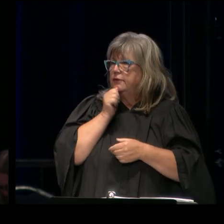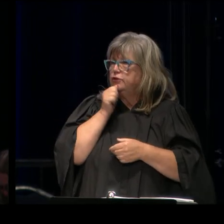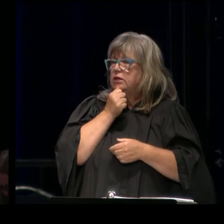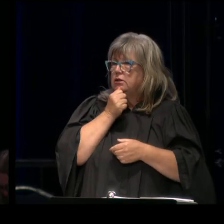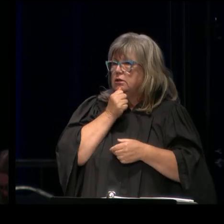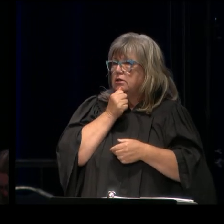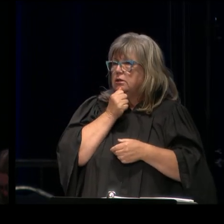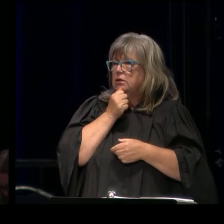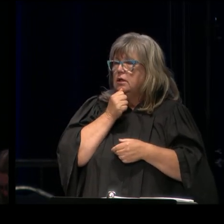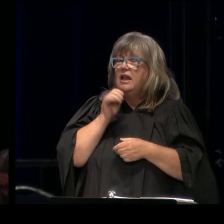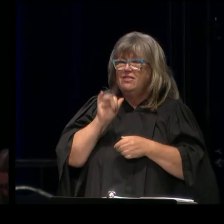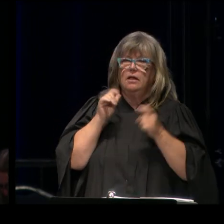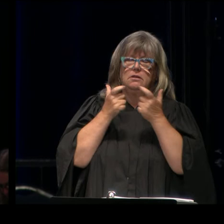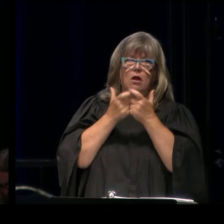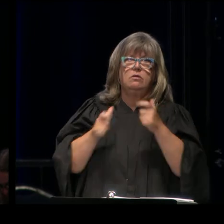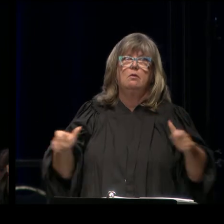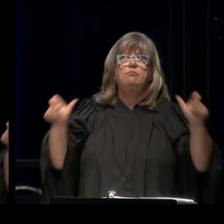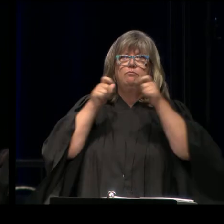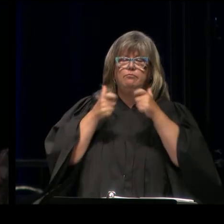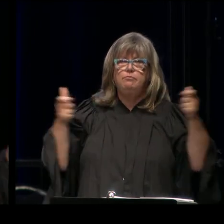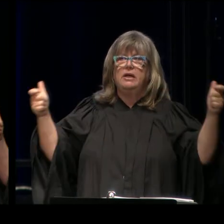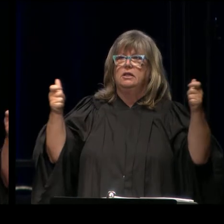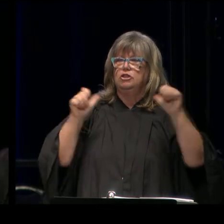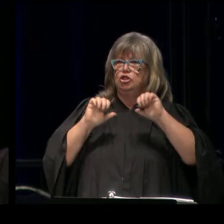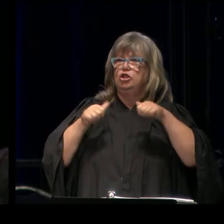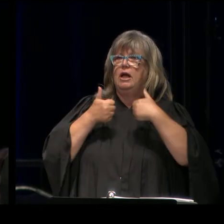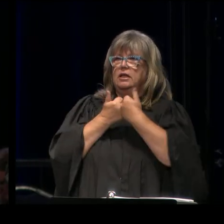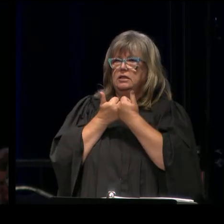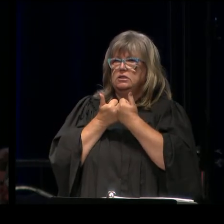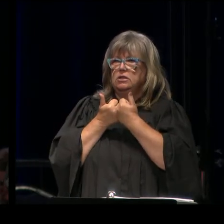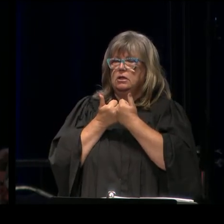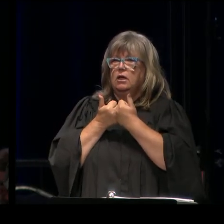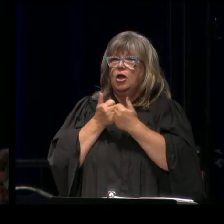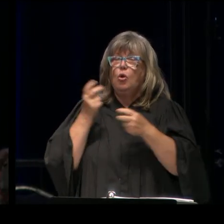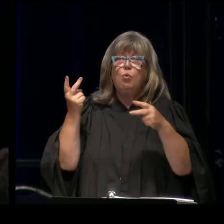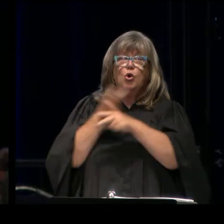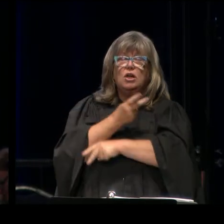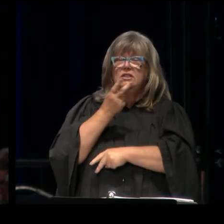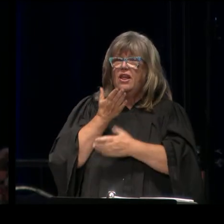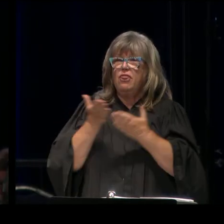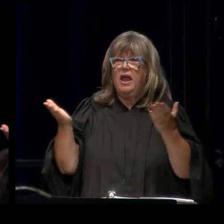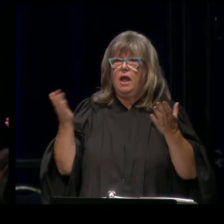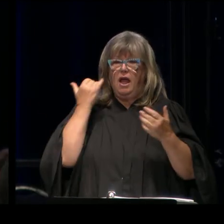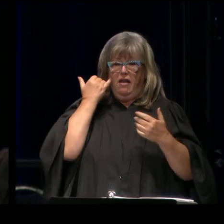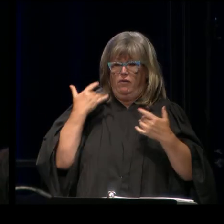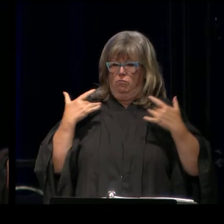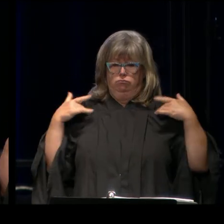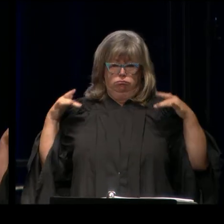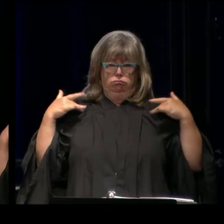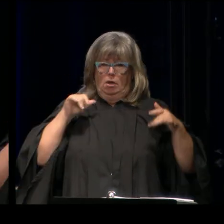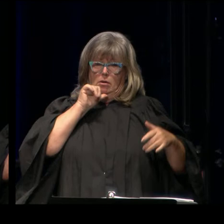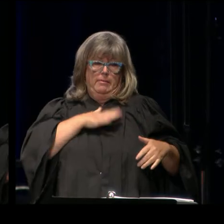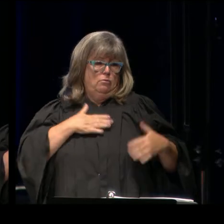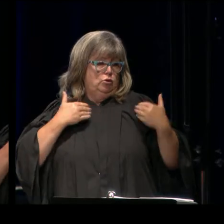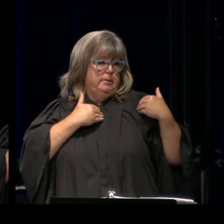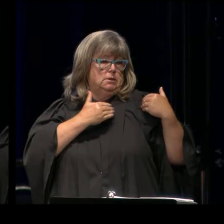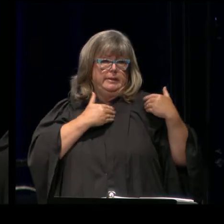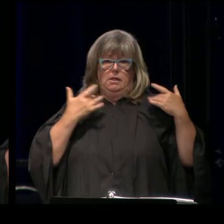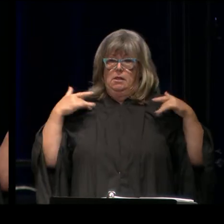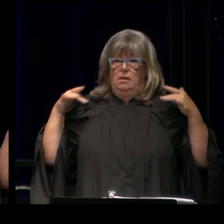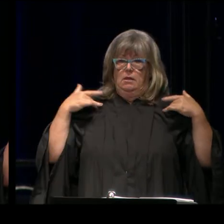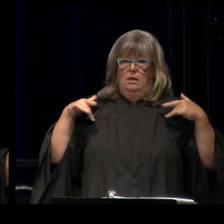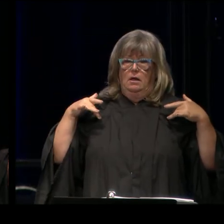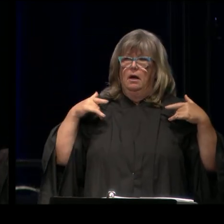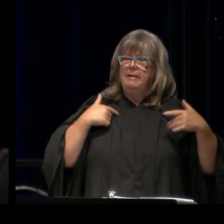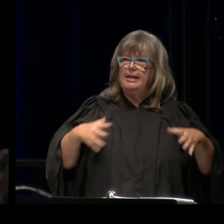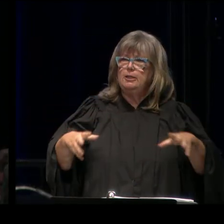is no greater challenge than the lack of personal responsibility. Taking personal responsibility